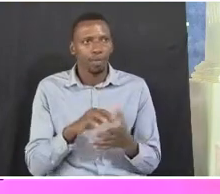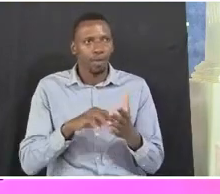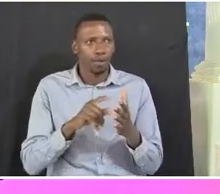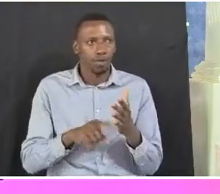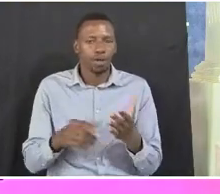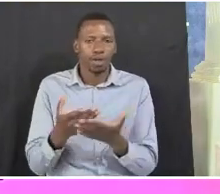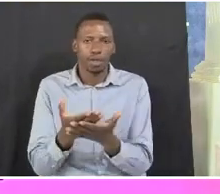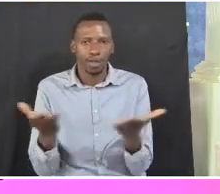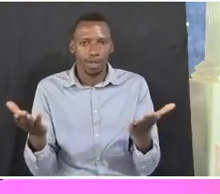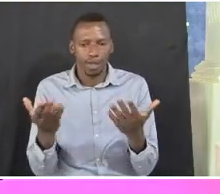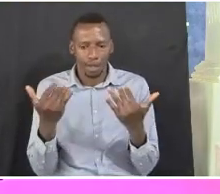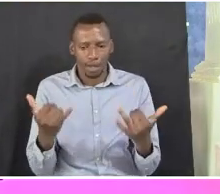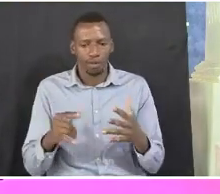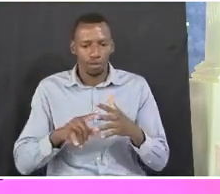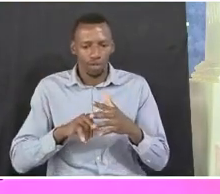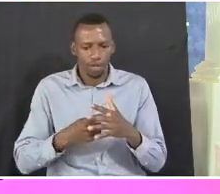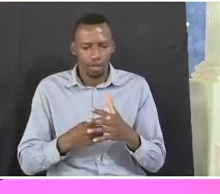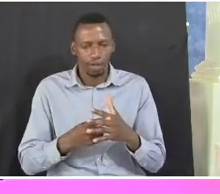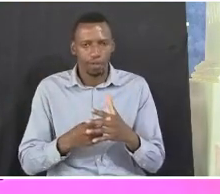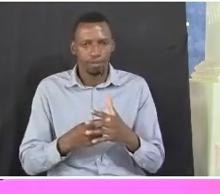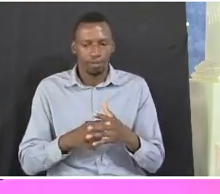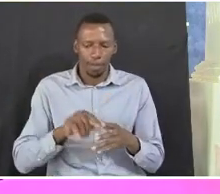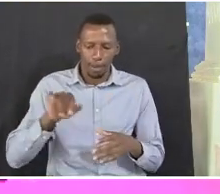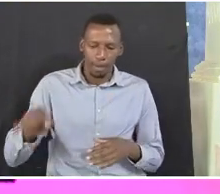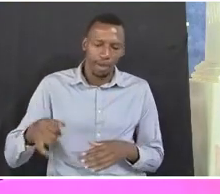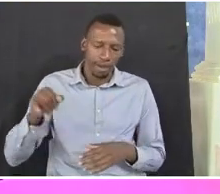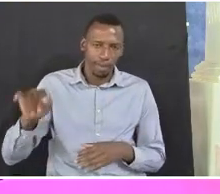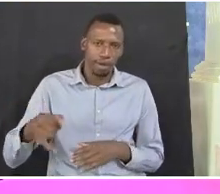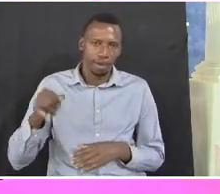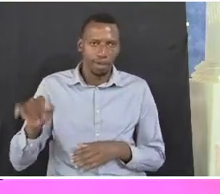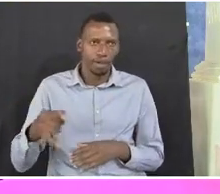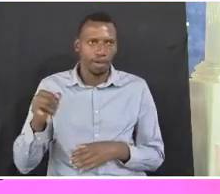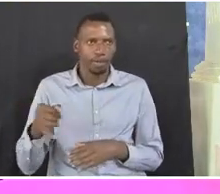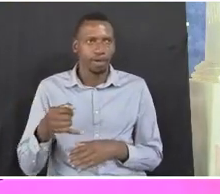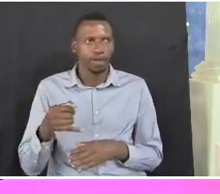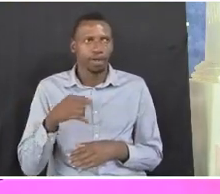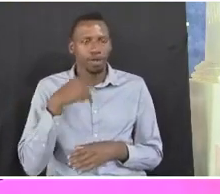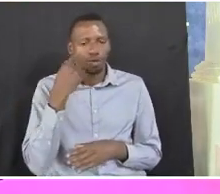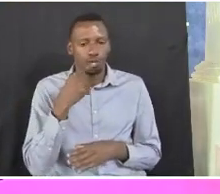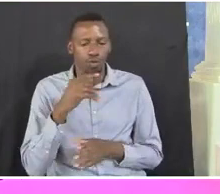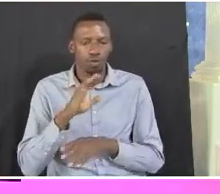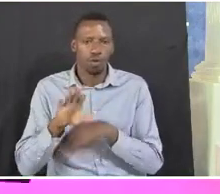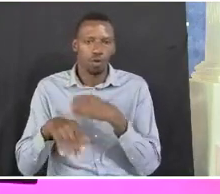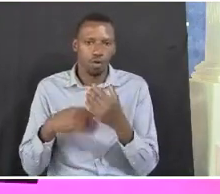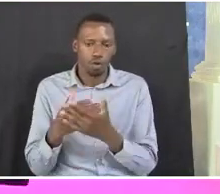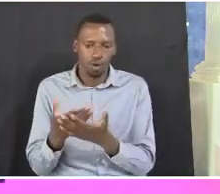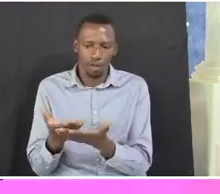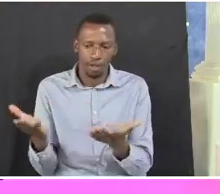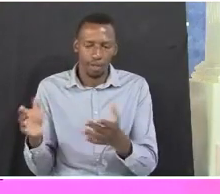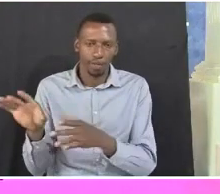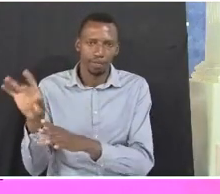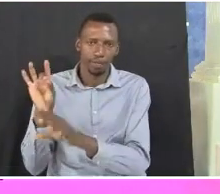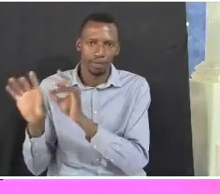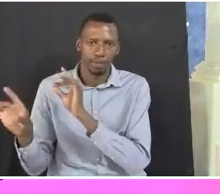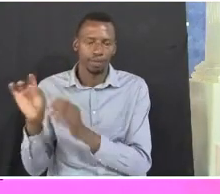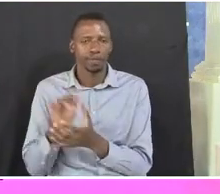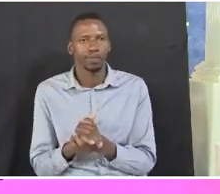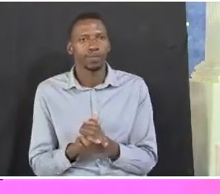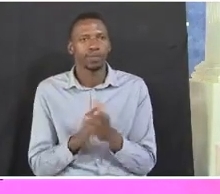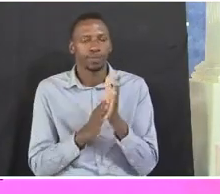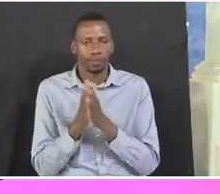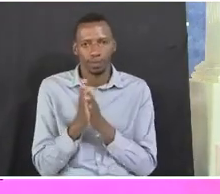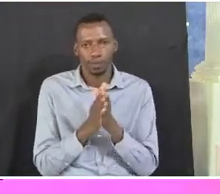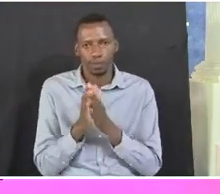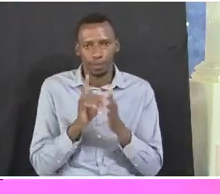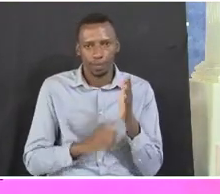they began now to take wives for themselves of whom all they chose. Interestingly,